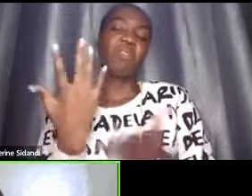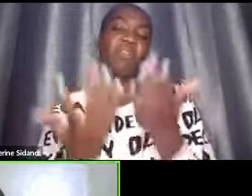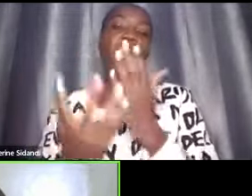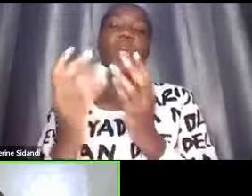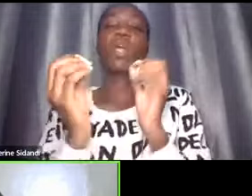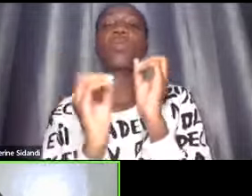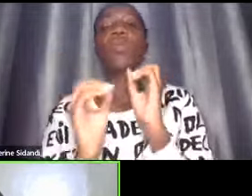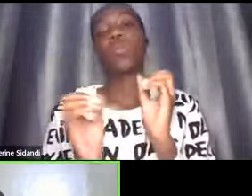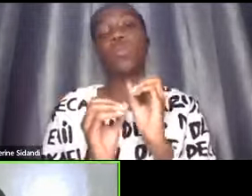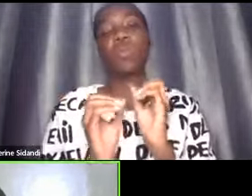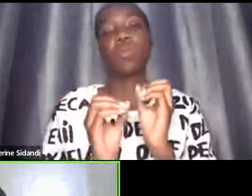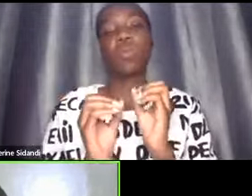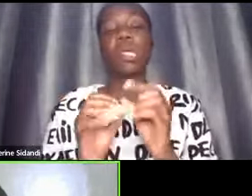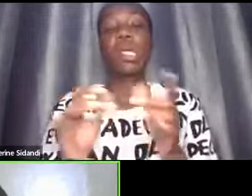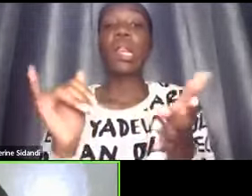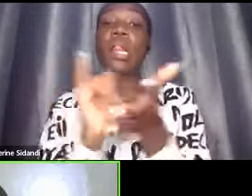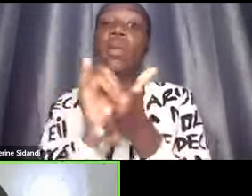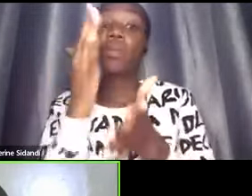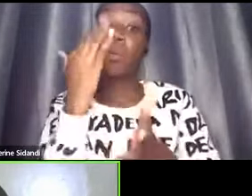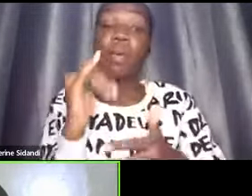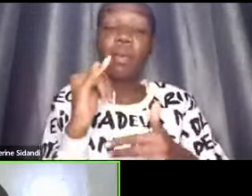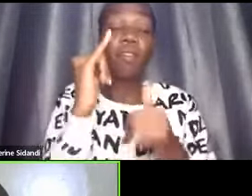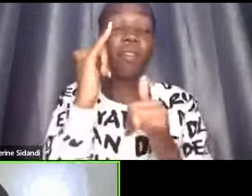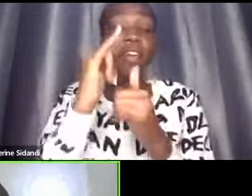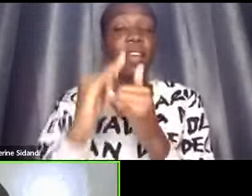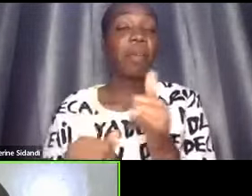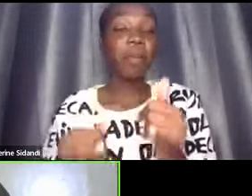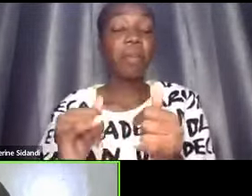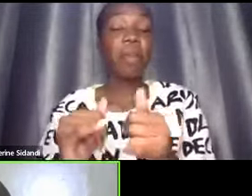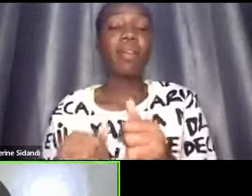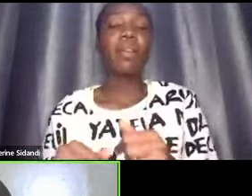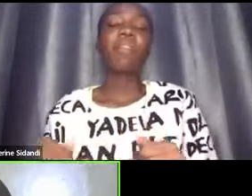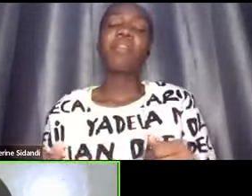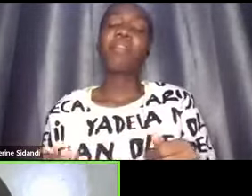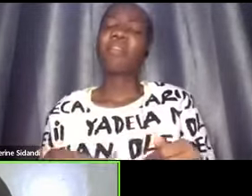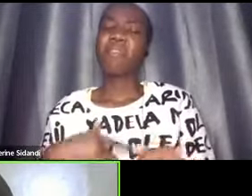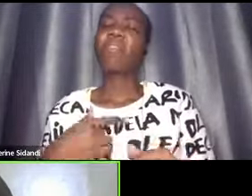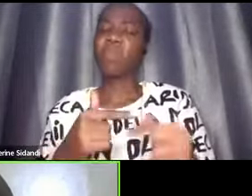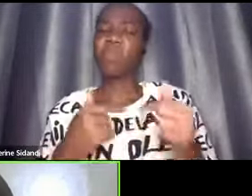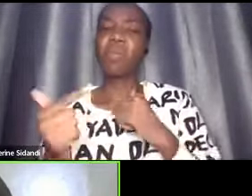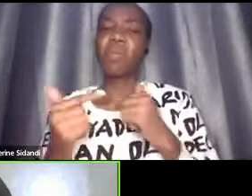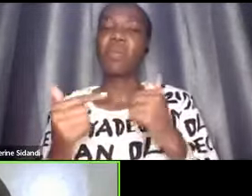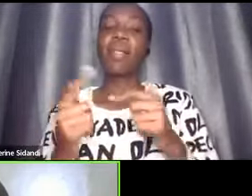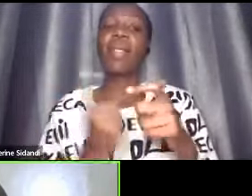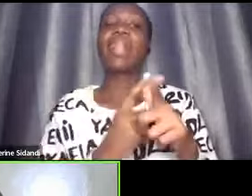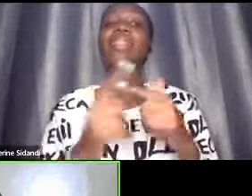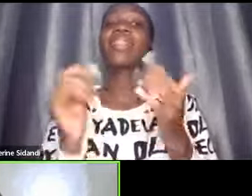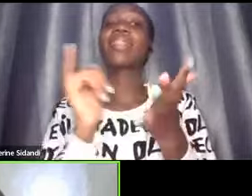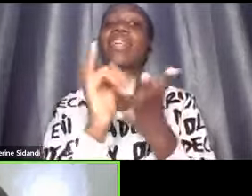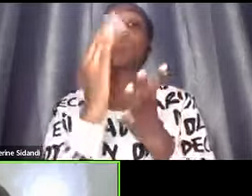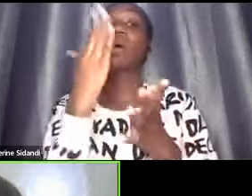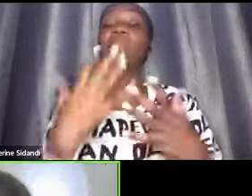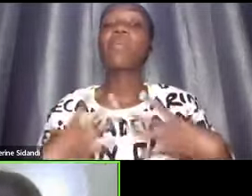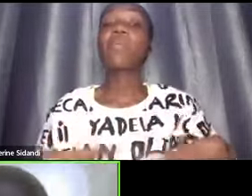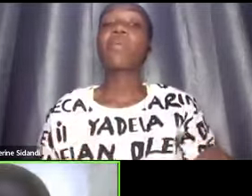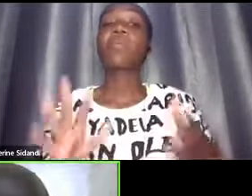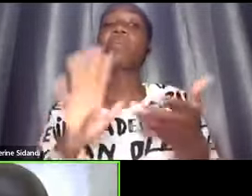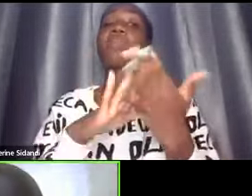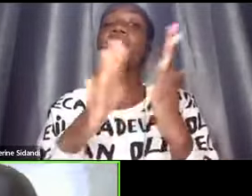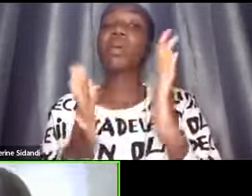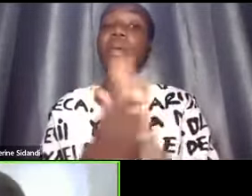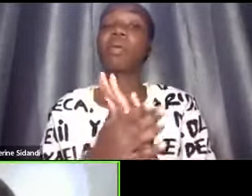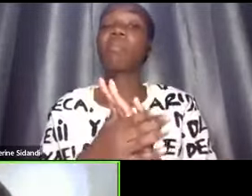the moment you saw conflict. See, that's when people resist, that's when they become defiant. So this is all about